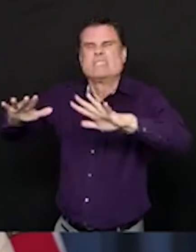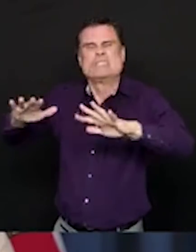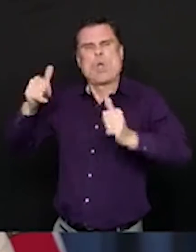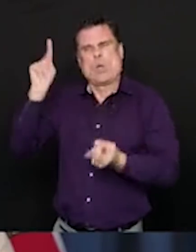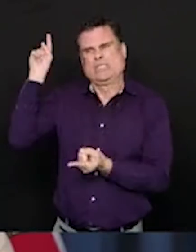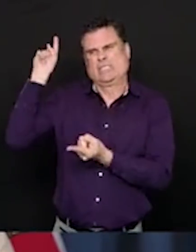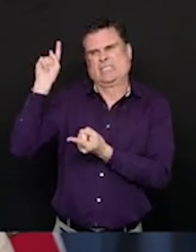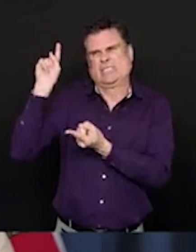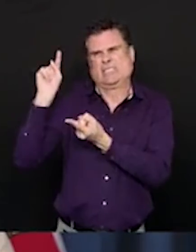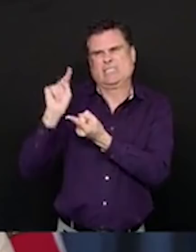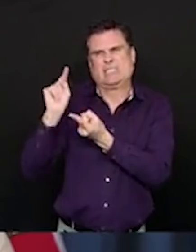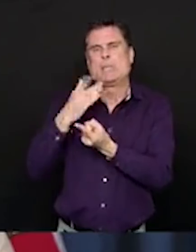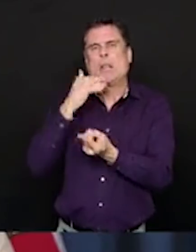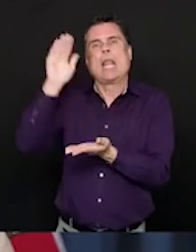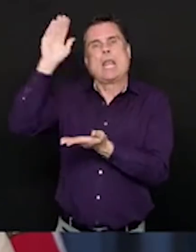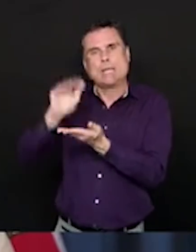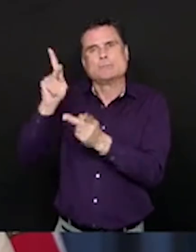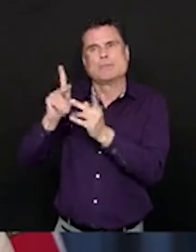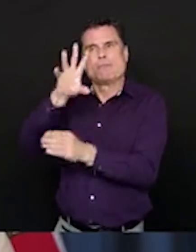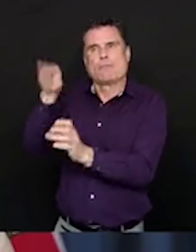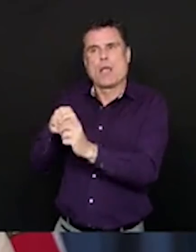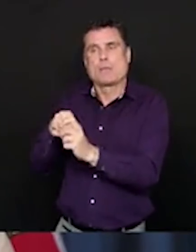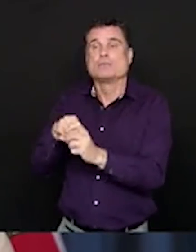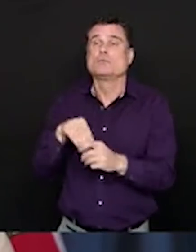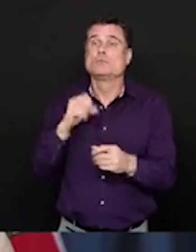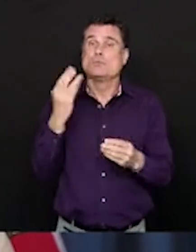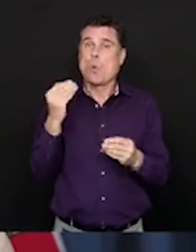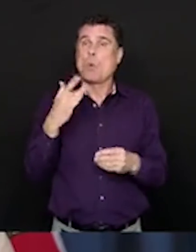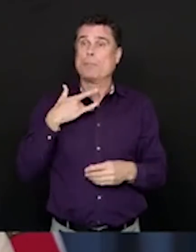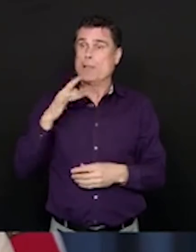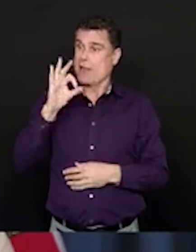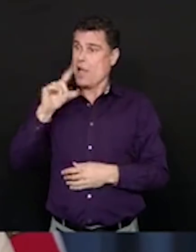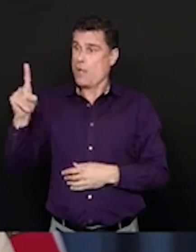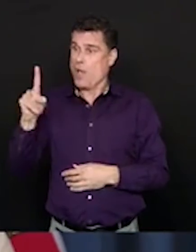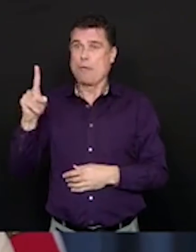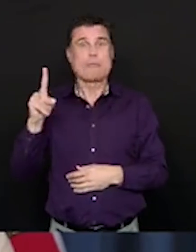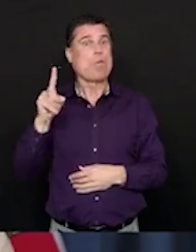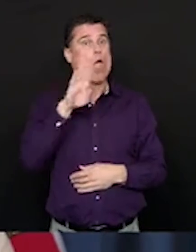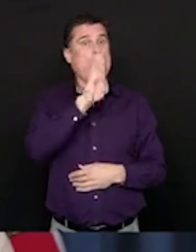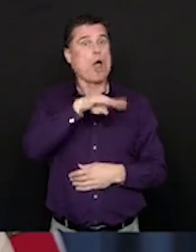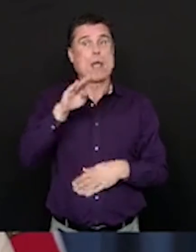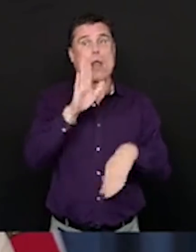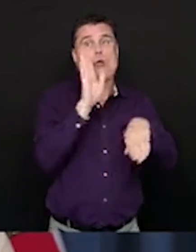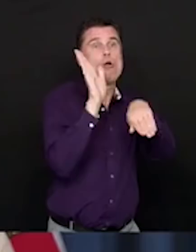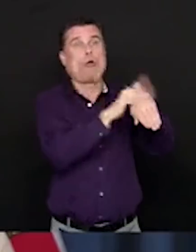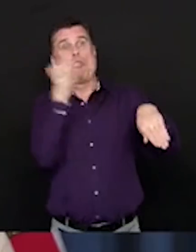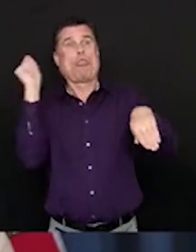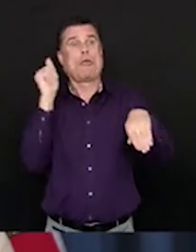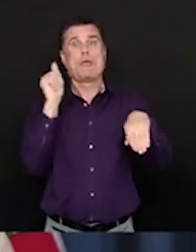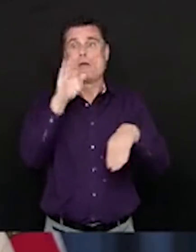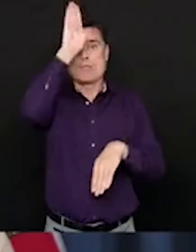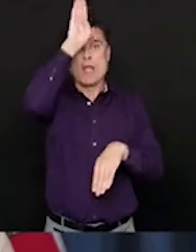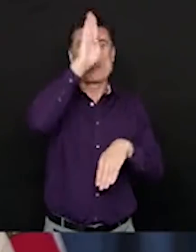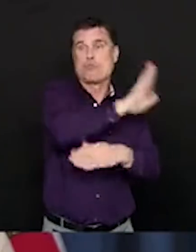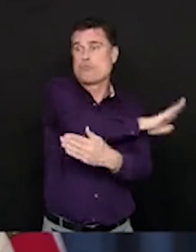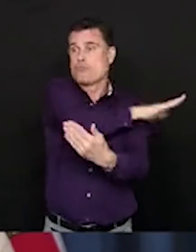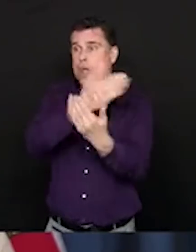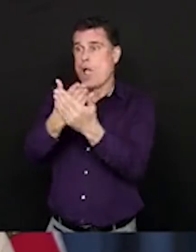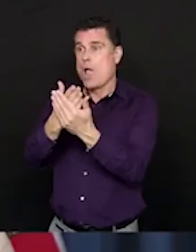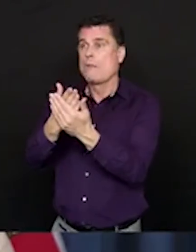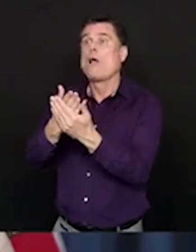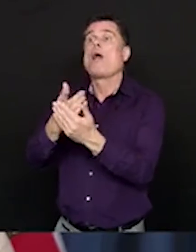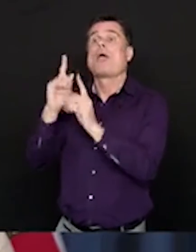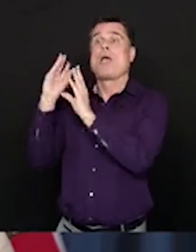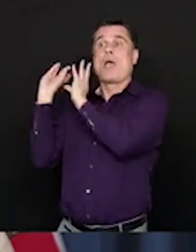the paramedics can be there first for the medical calls, to reduce the number of people who have to be at the scene and reduce the number